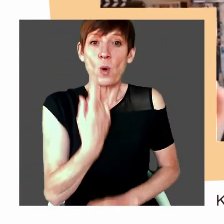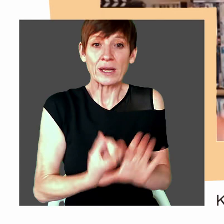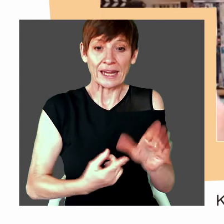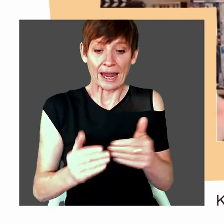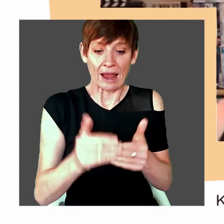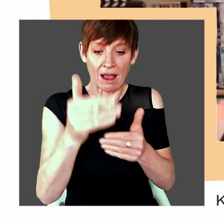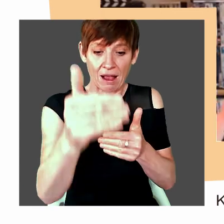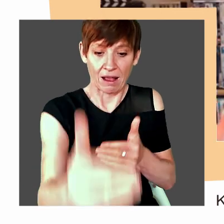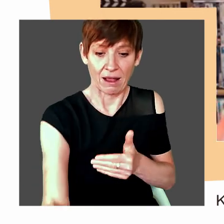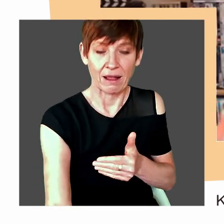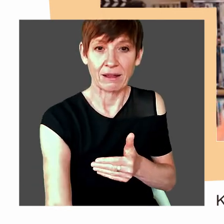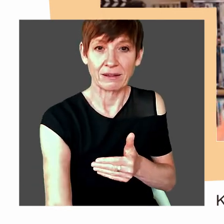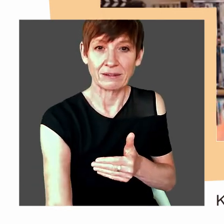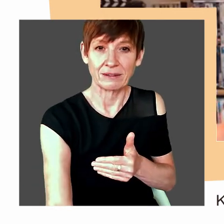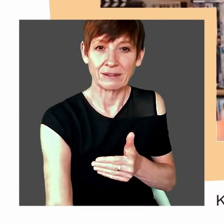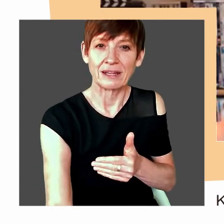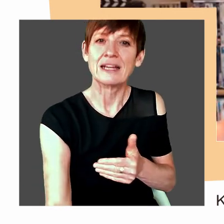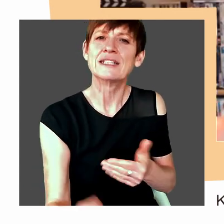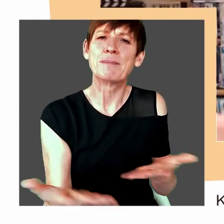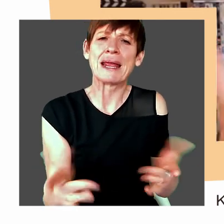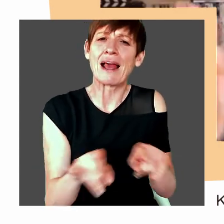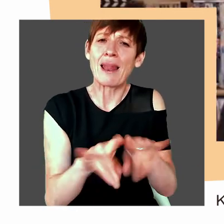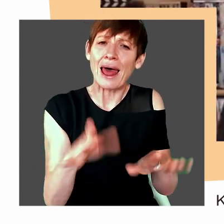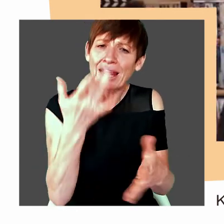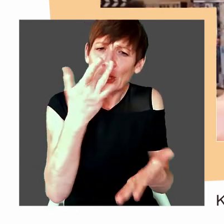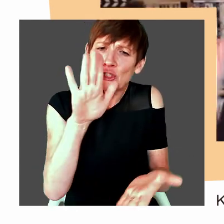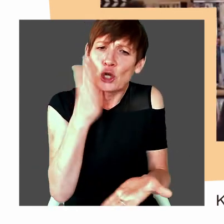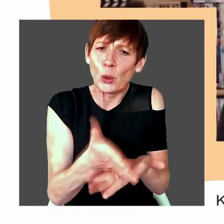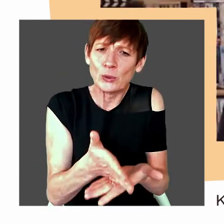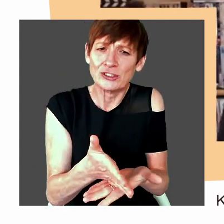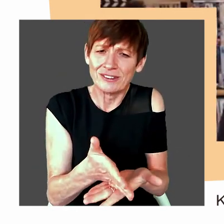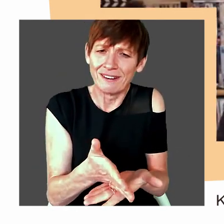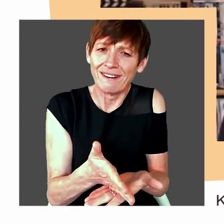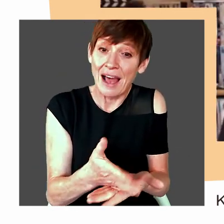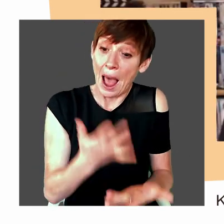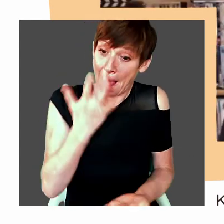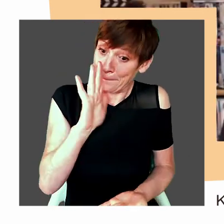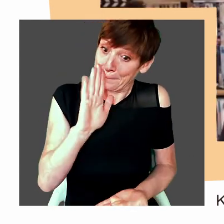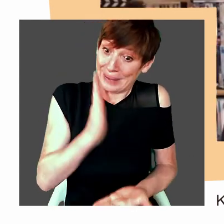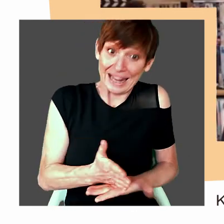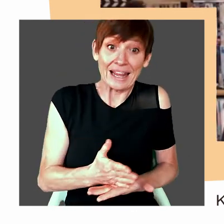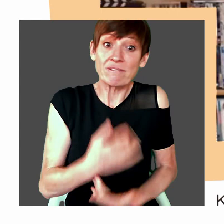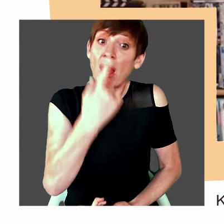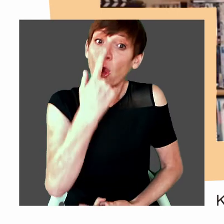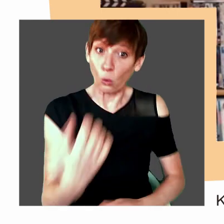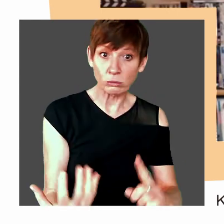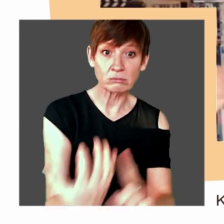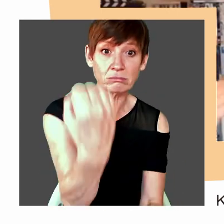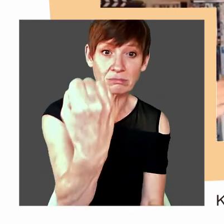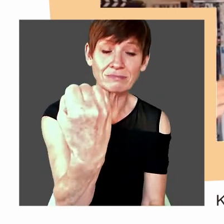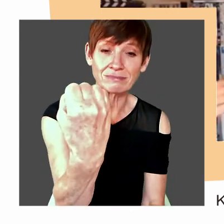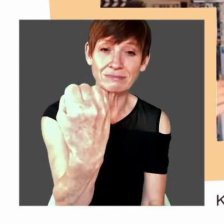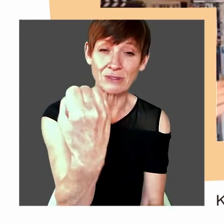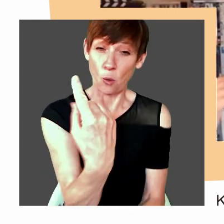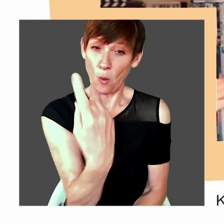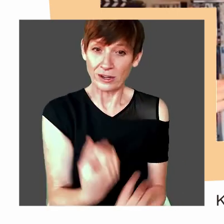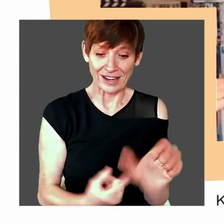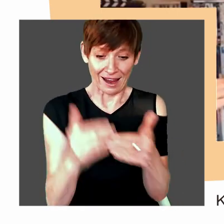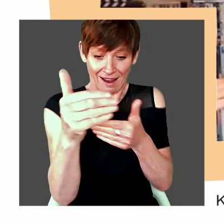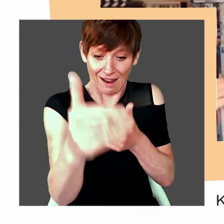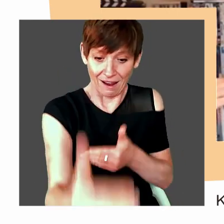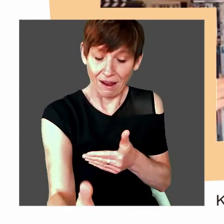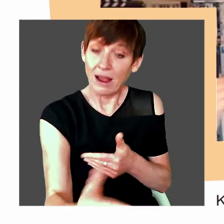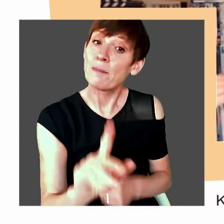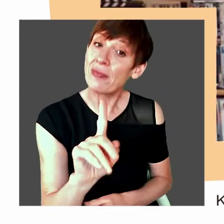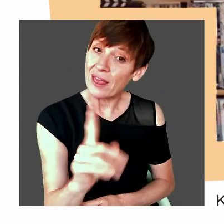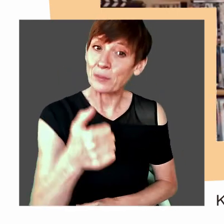year to just be more delusional and just believe that maybe it could happen. That's like 6 years